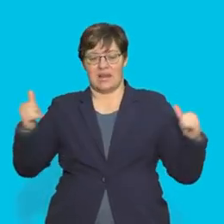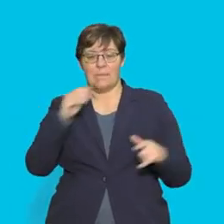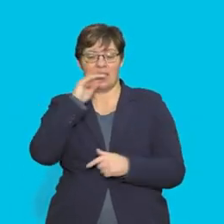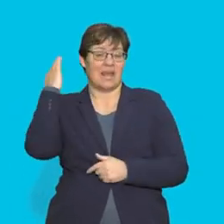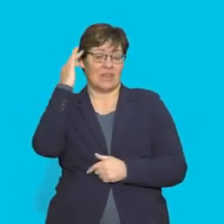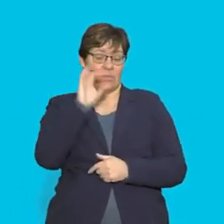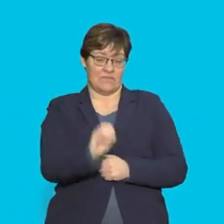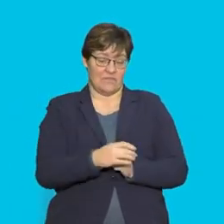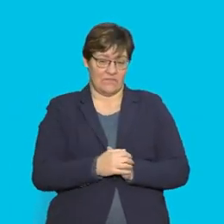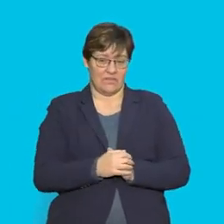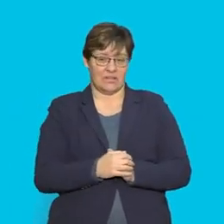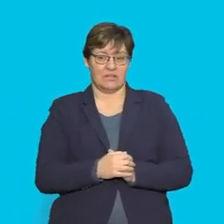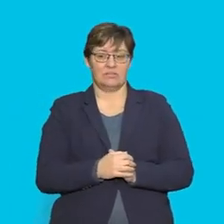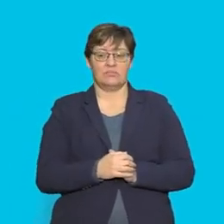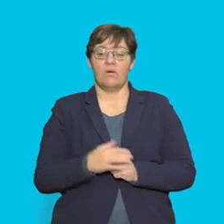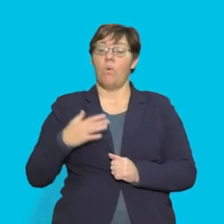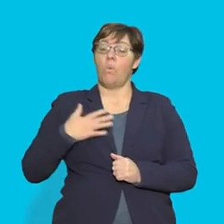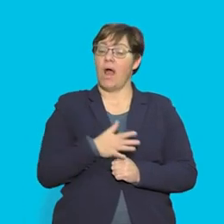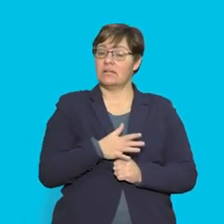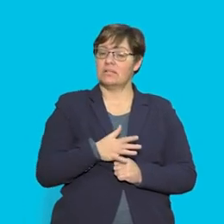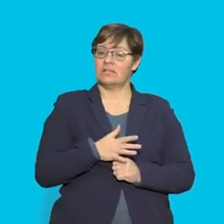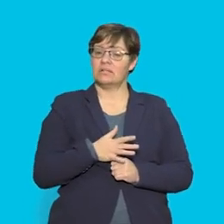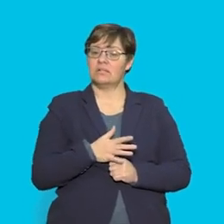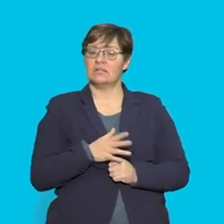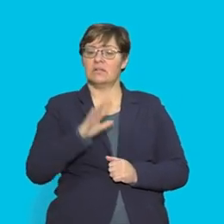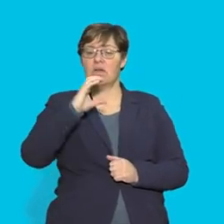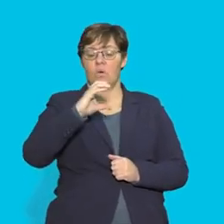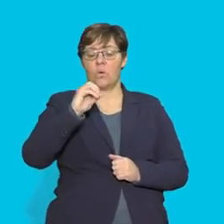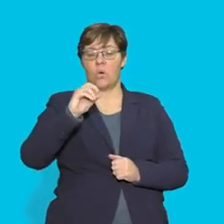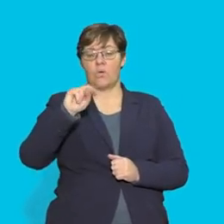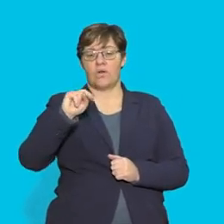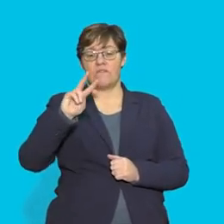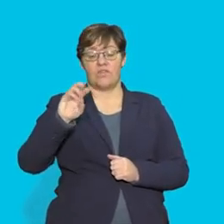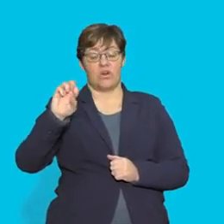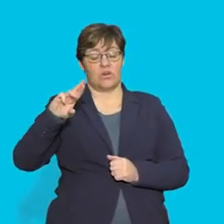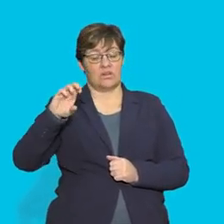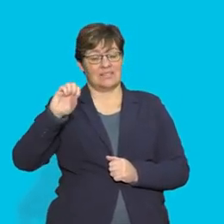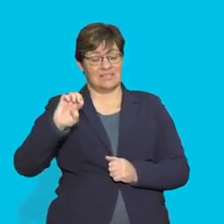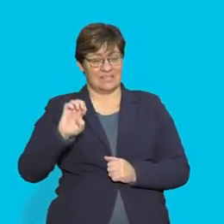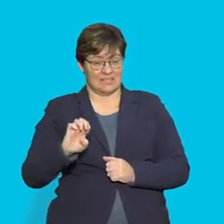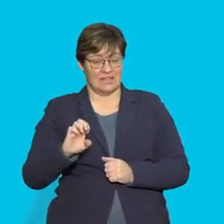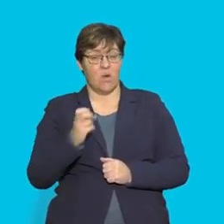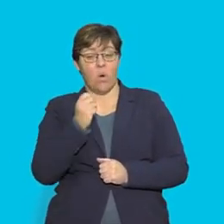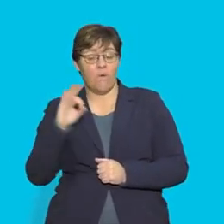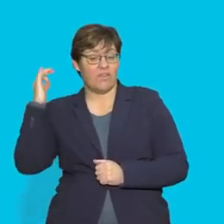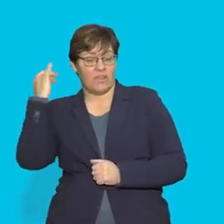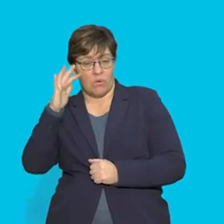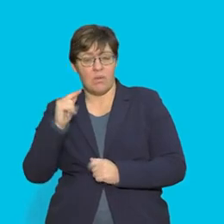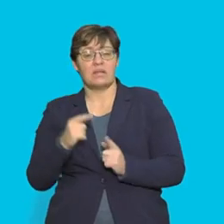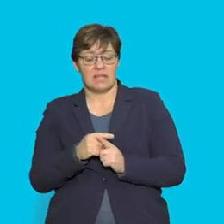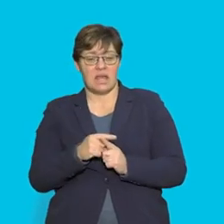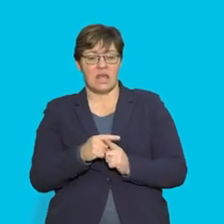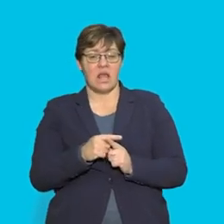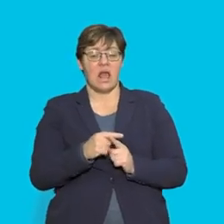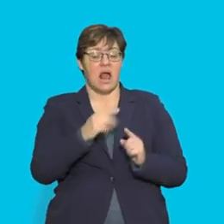be a theorem, right? And then if I want to talk about the converse of a theorem, I would say if a line bisects